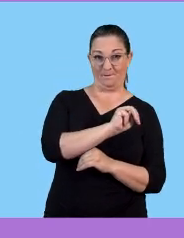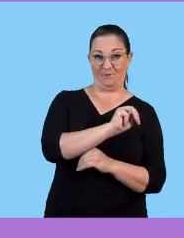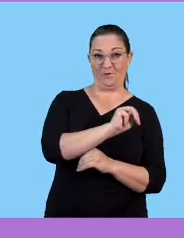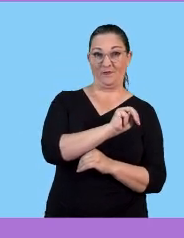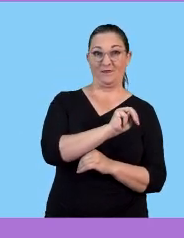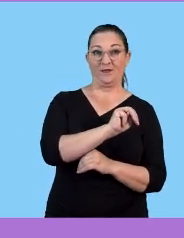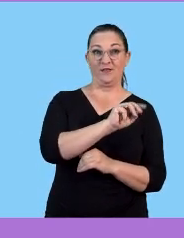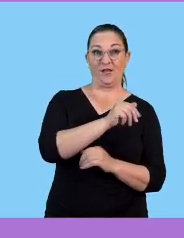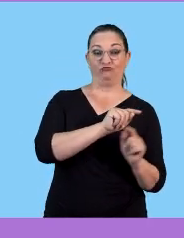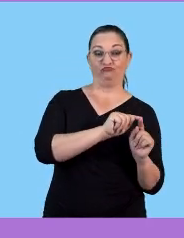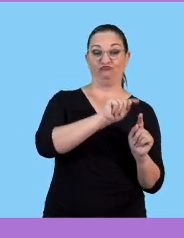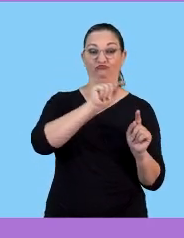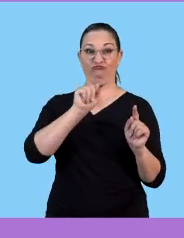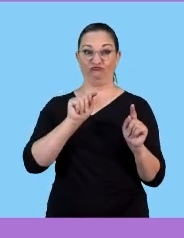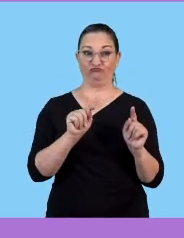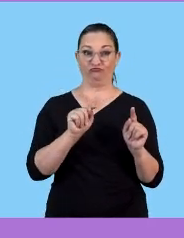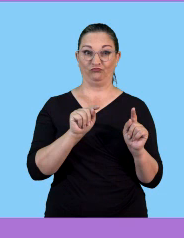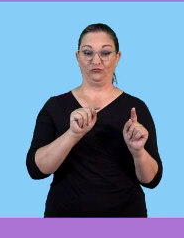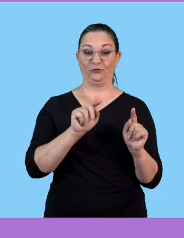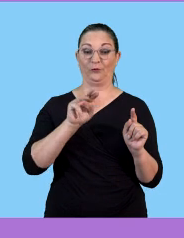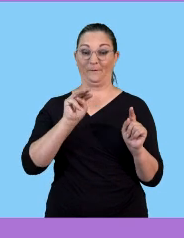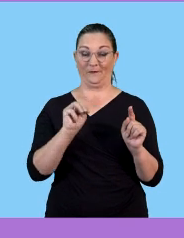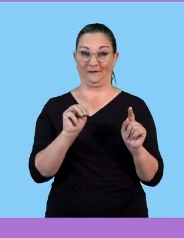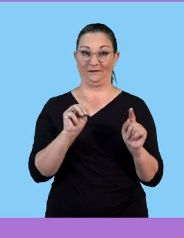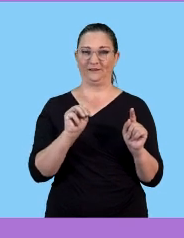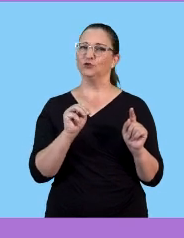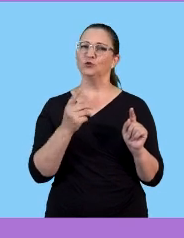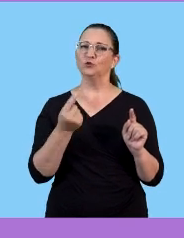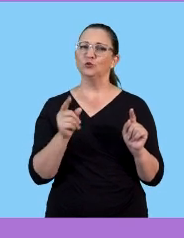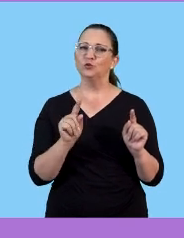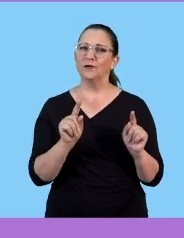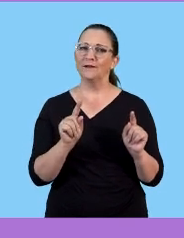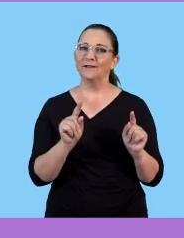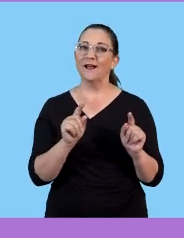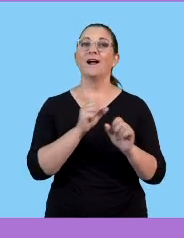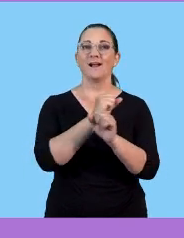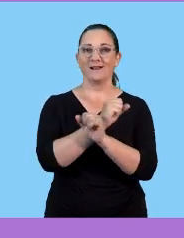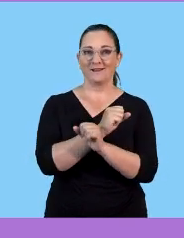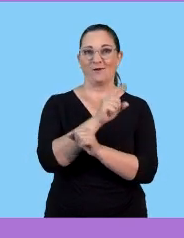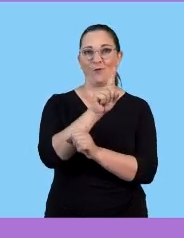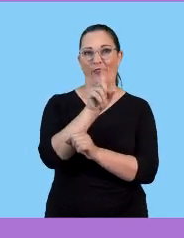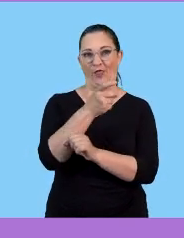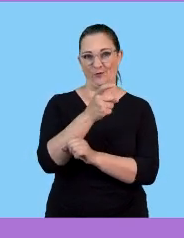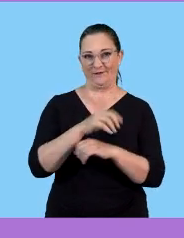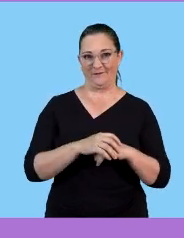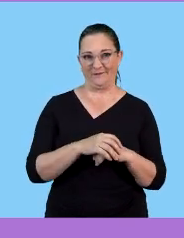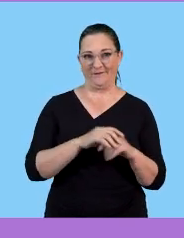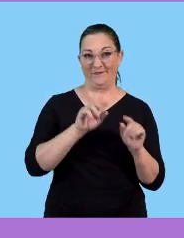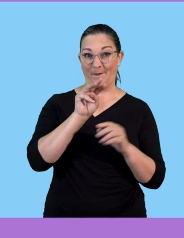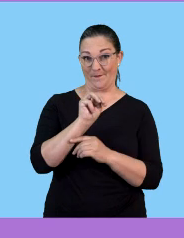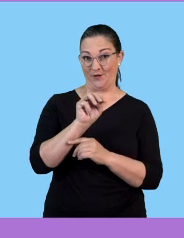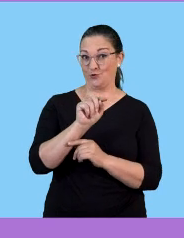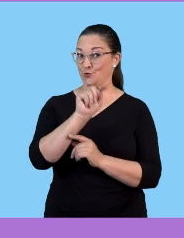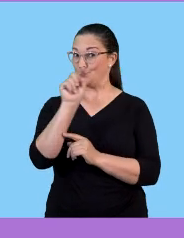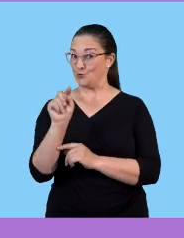on that side. And if we jump this way from kilometers to meters, what must I do? Times by 1,000. If